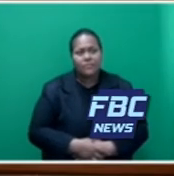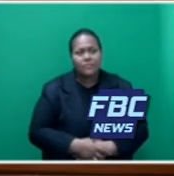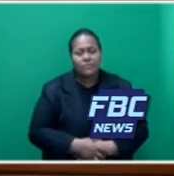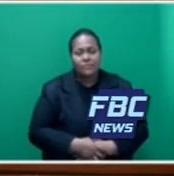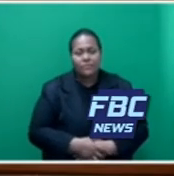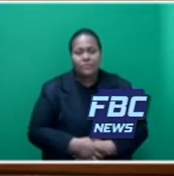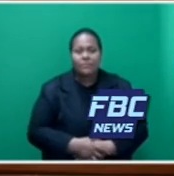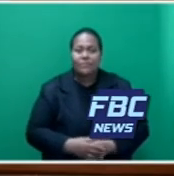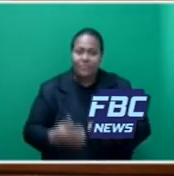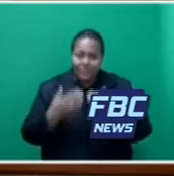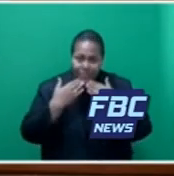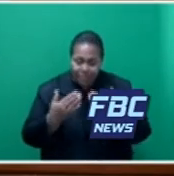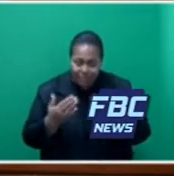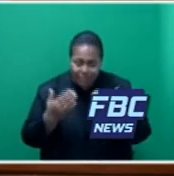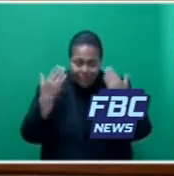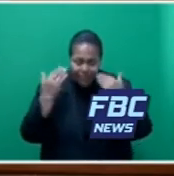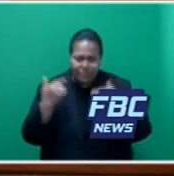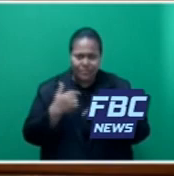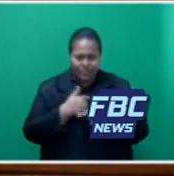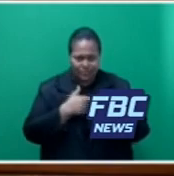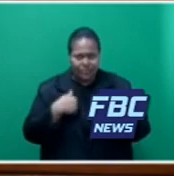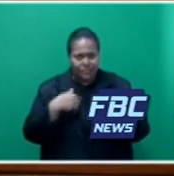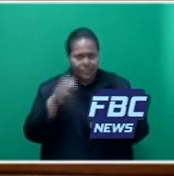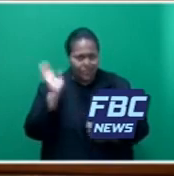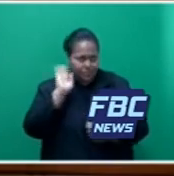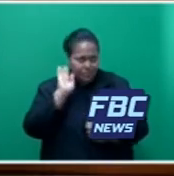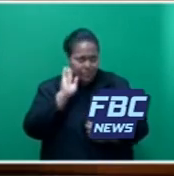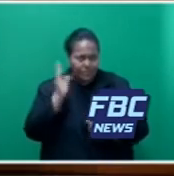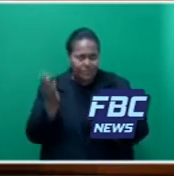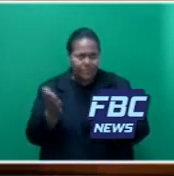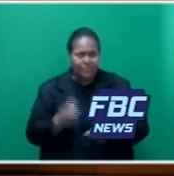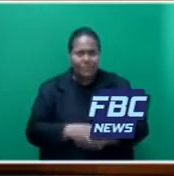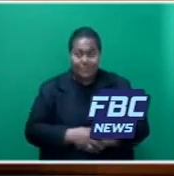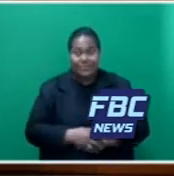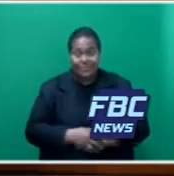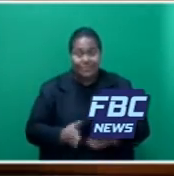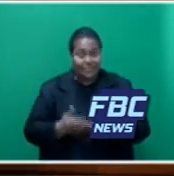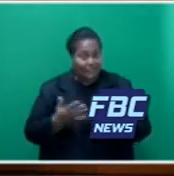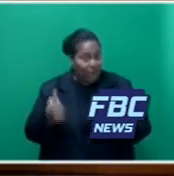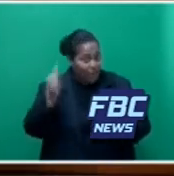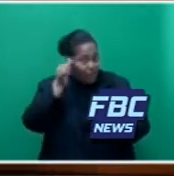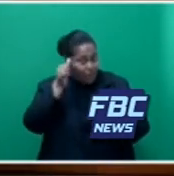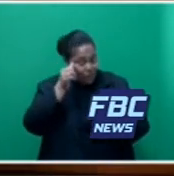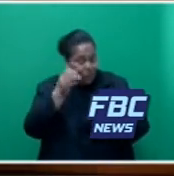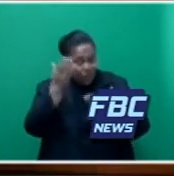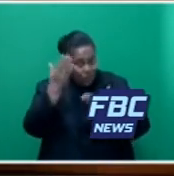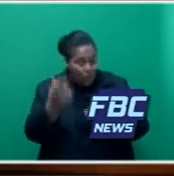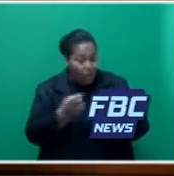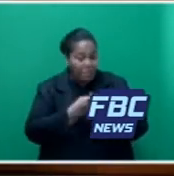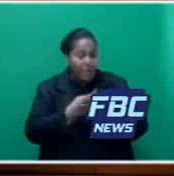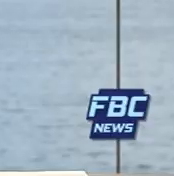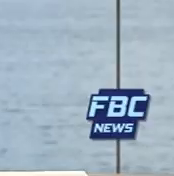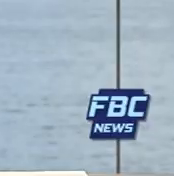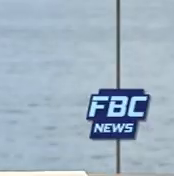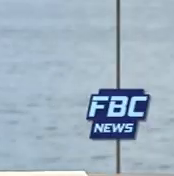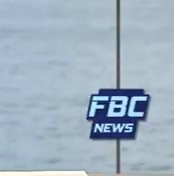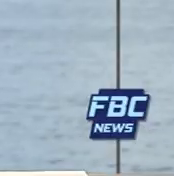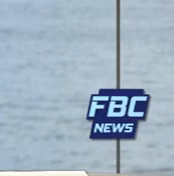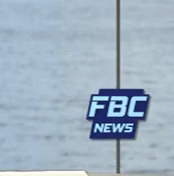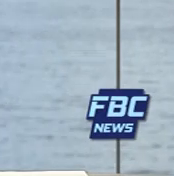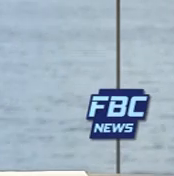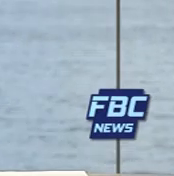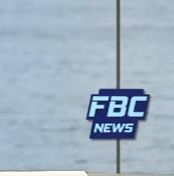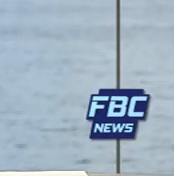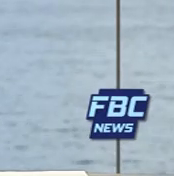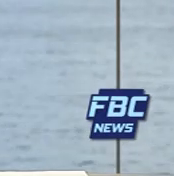Honorable Prime Minister and Honorable Kepa are gossiping about me. Now I know they do gossip.